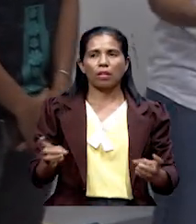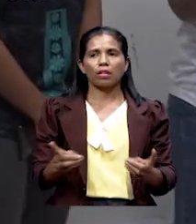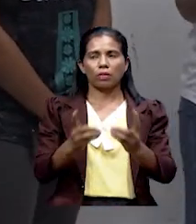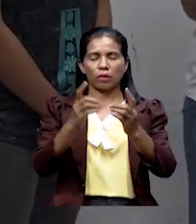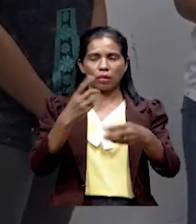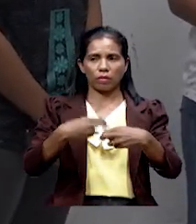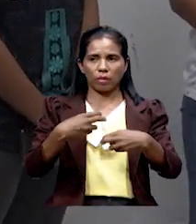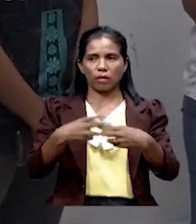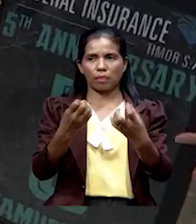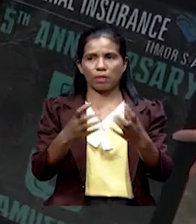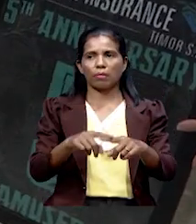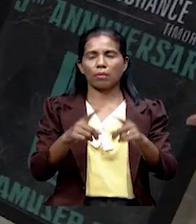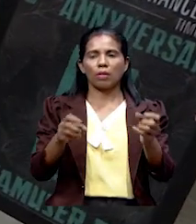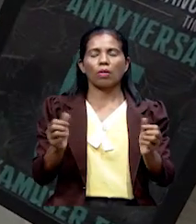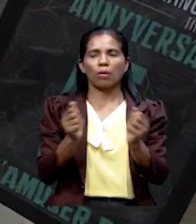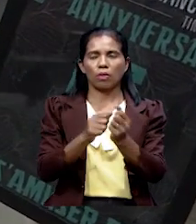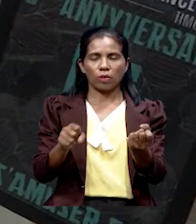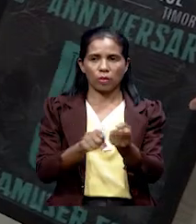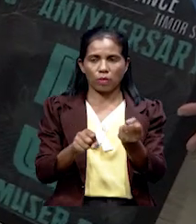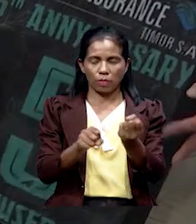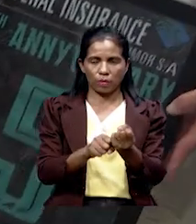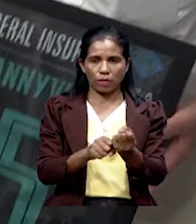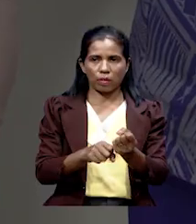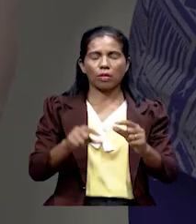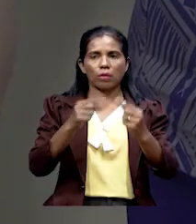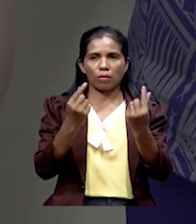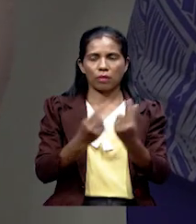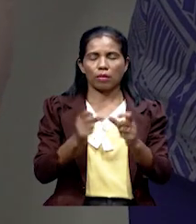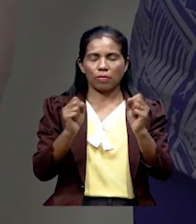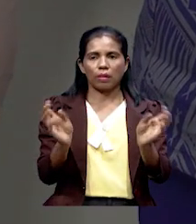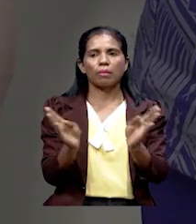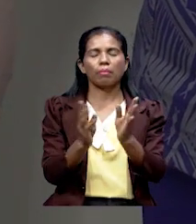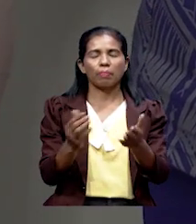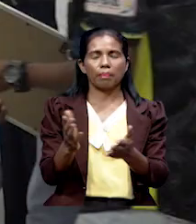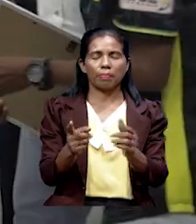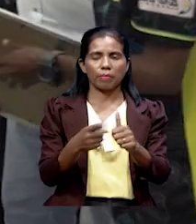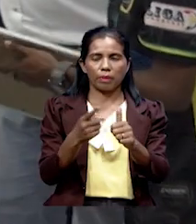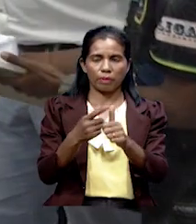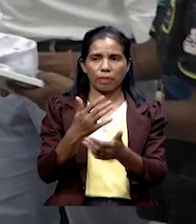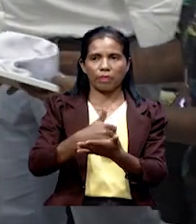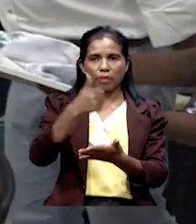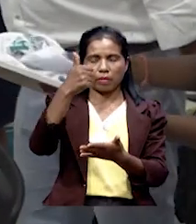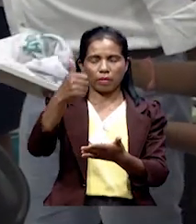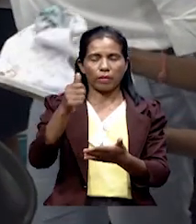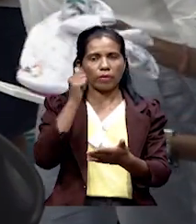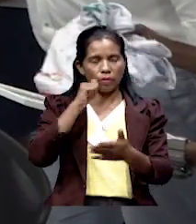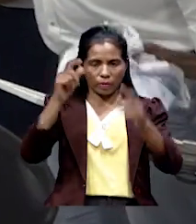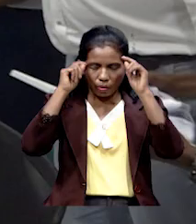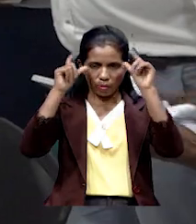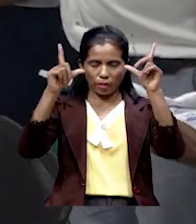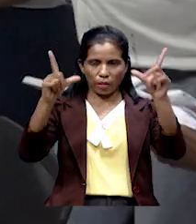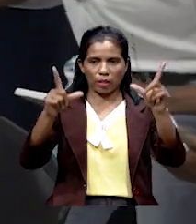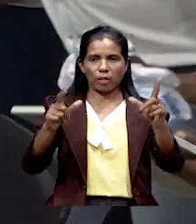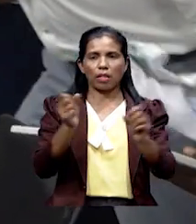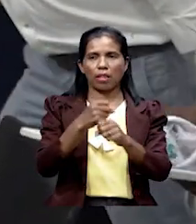dificuldade barak mai beho apoio husi Federal Insurance equipa ne belasai primeiro lugar ba Liga Futebol Feminina Timor-Leste ne